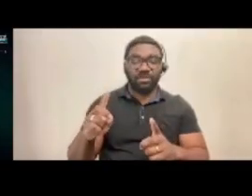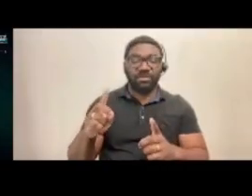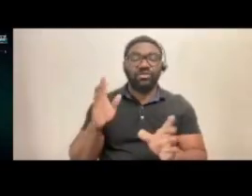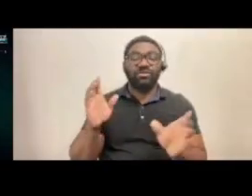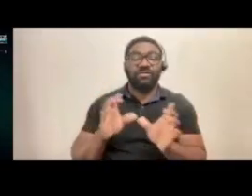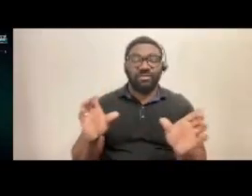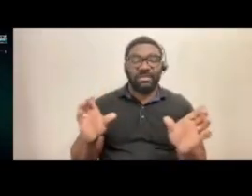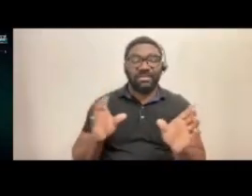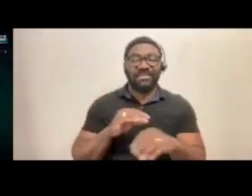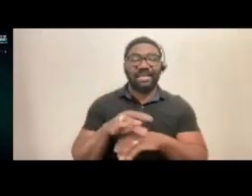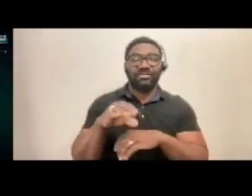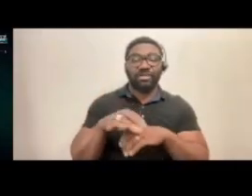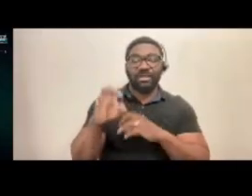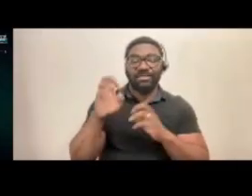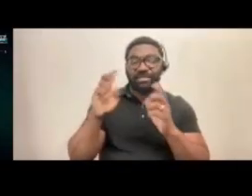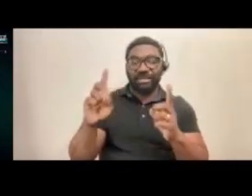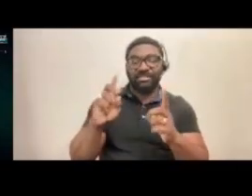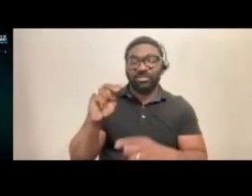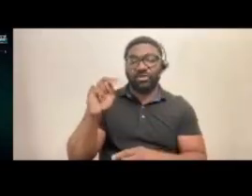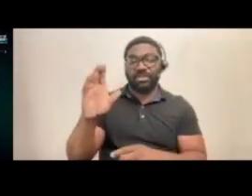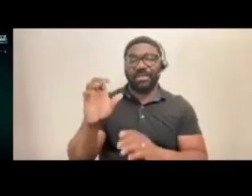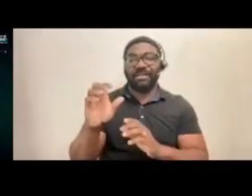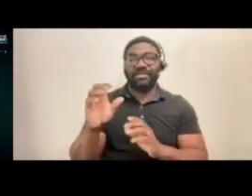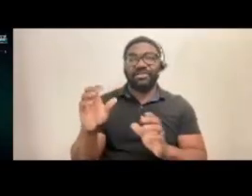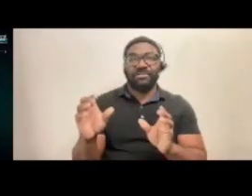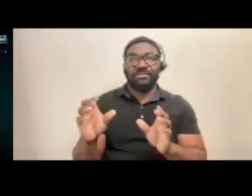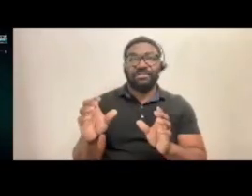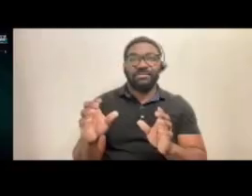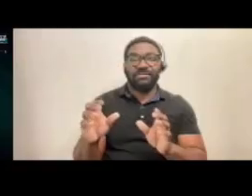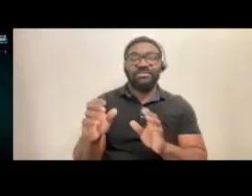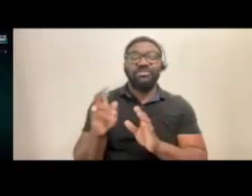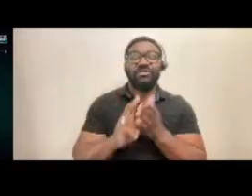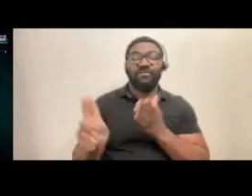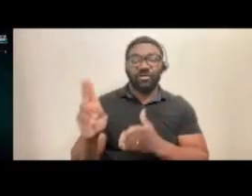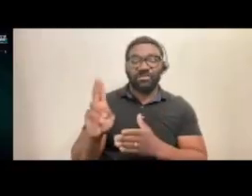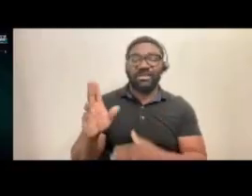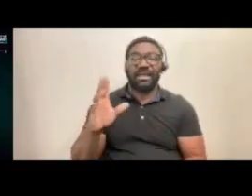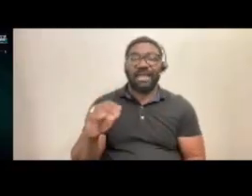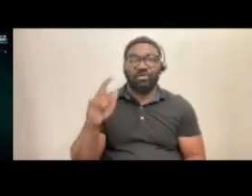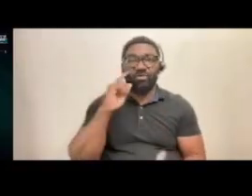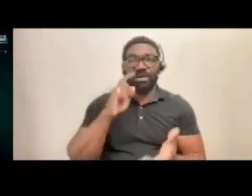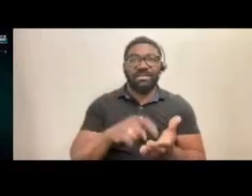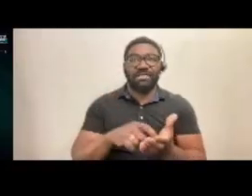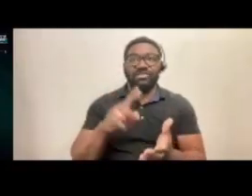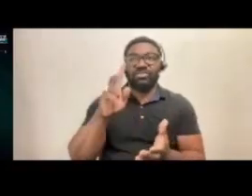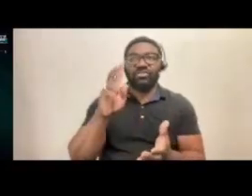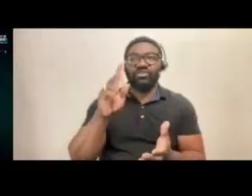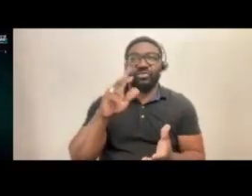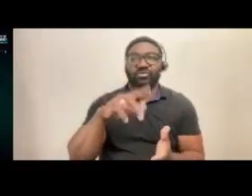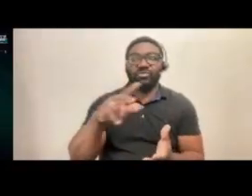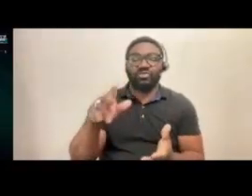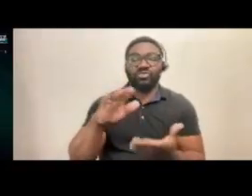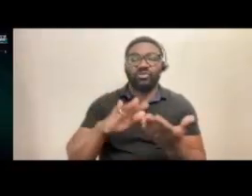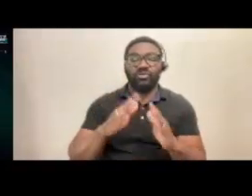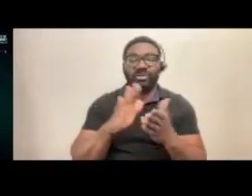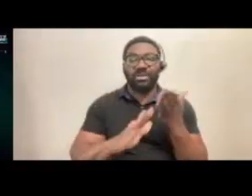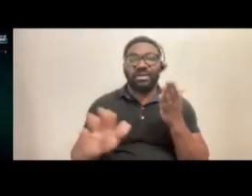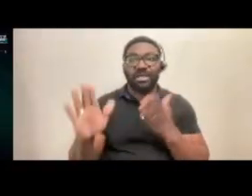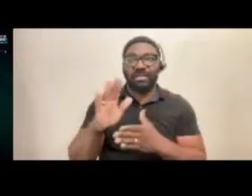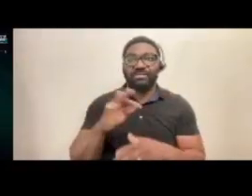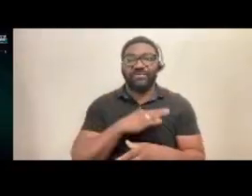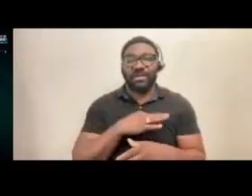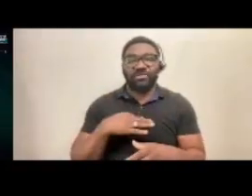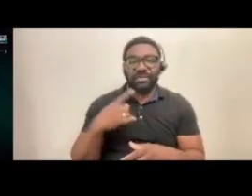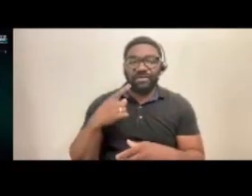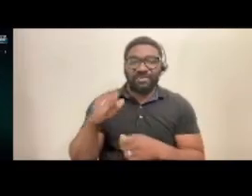counselor education from North Carolina State University, and recognition as the 2022 Community College Faculty of the